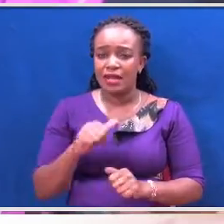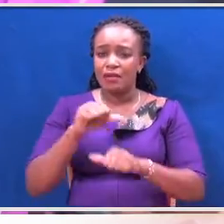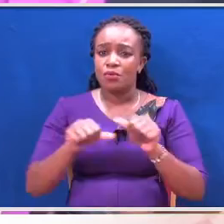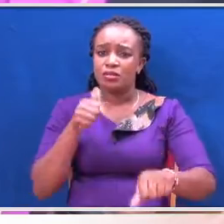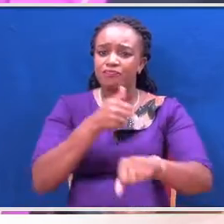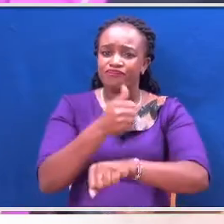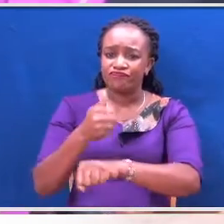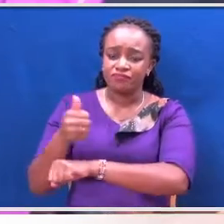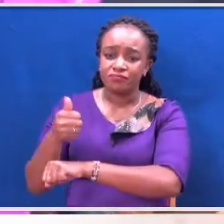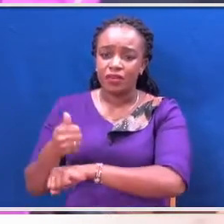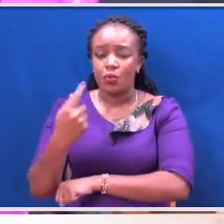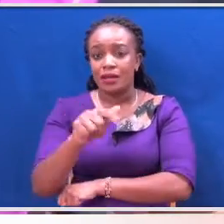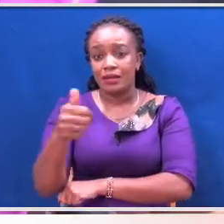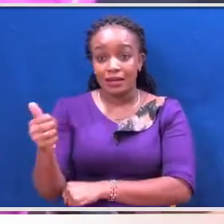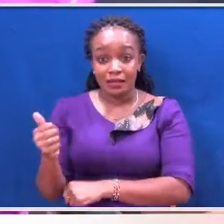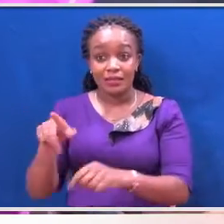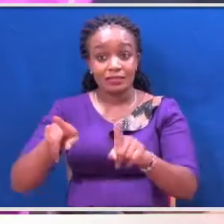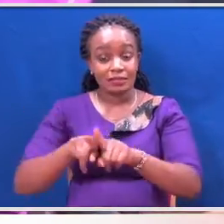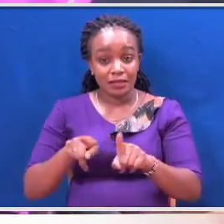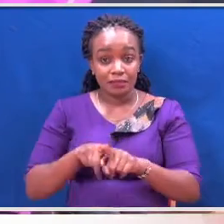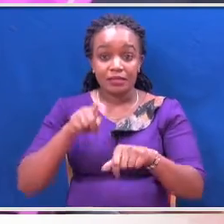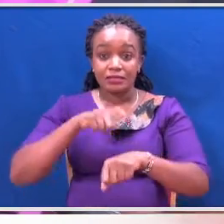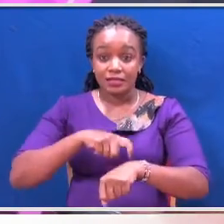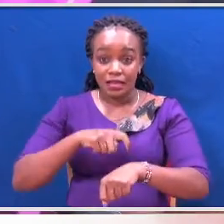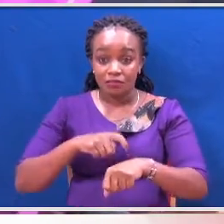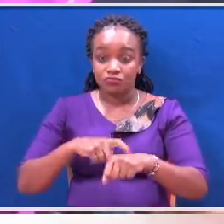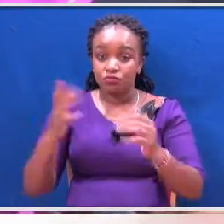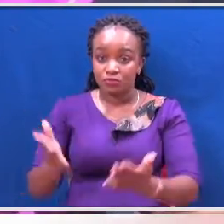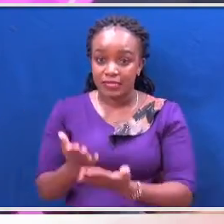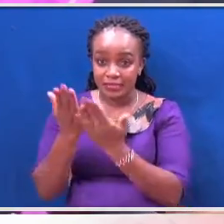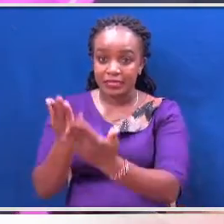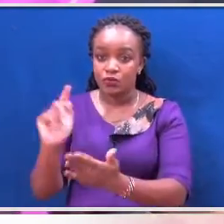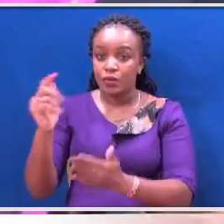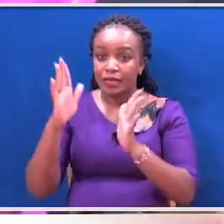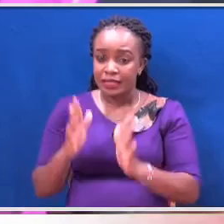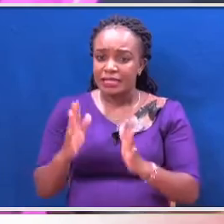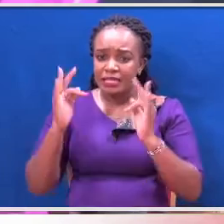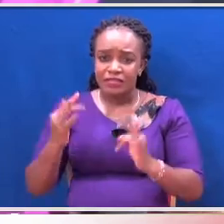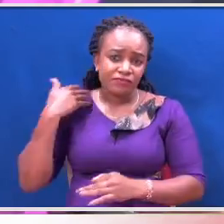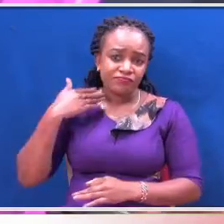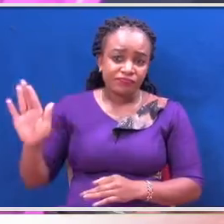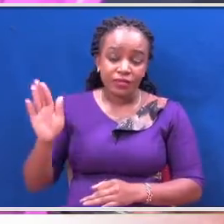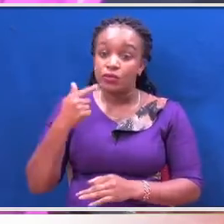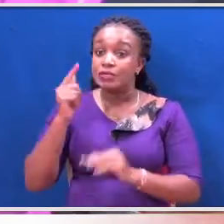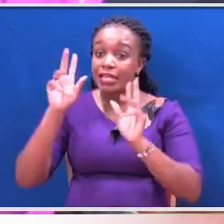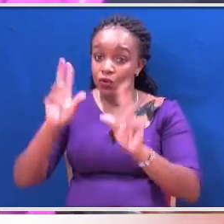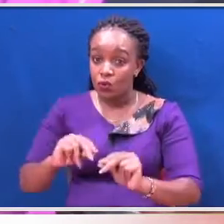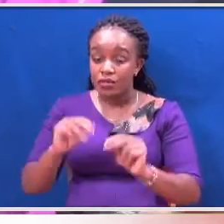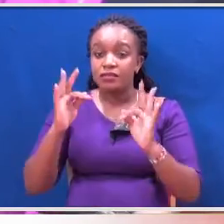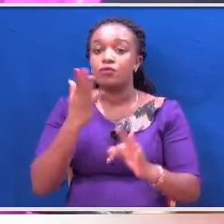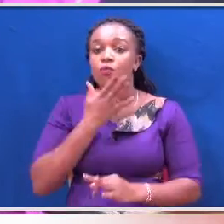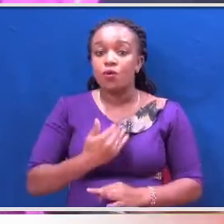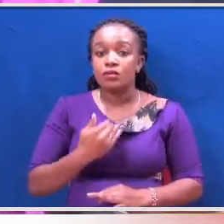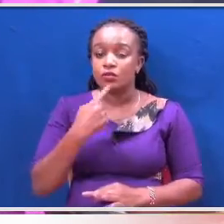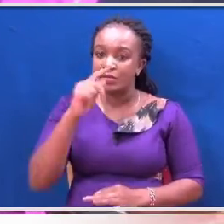huyu. Na hii kitu ikipelekwa kwa mwananchi, kama huitaki, we unasema no. Kama unaitaka, unasema yes.